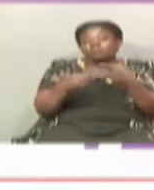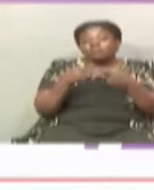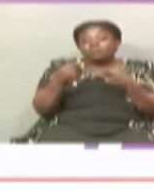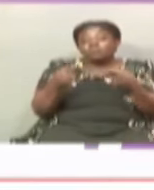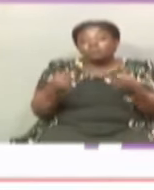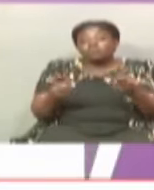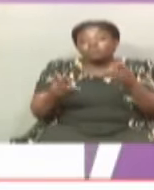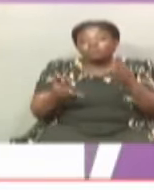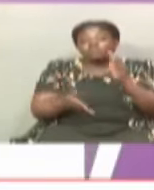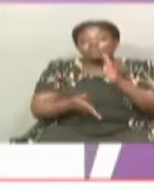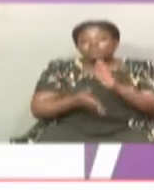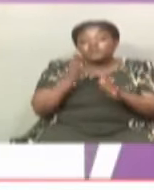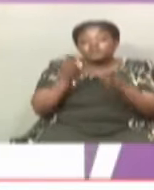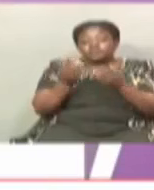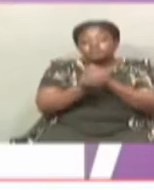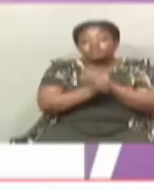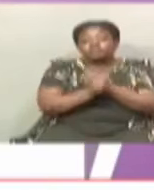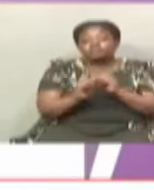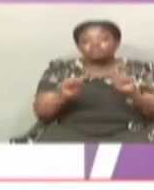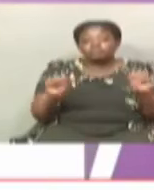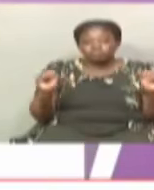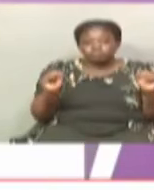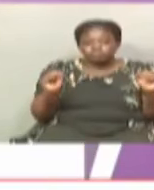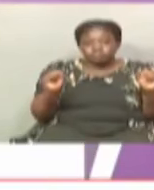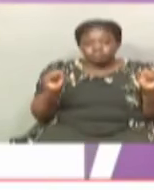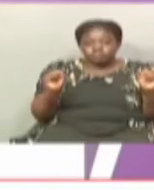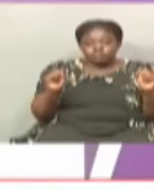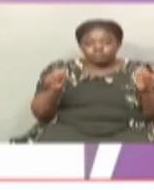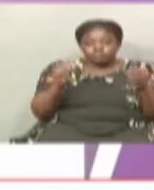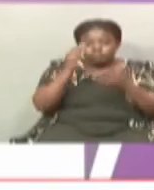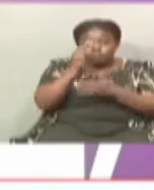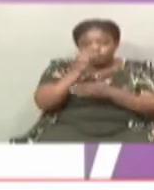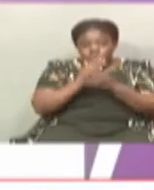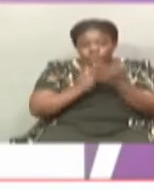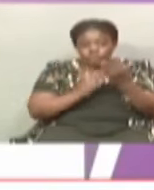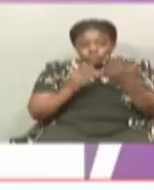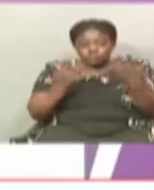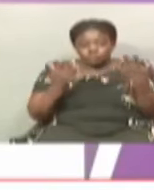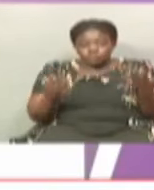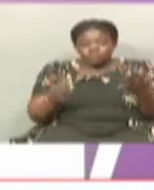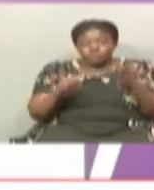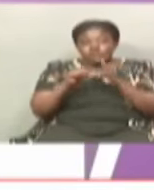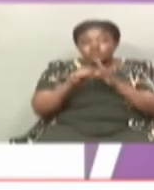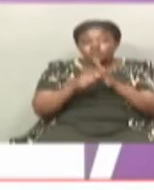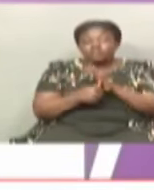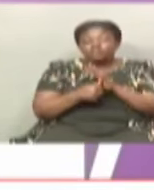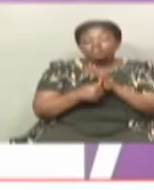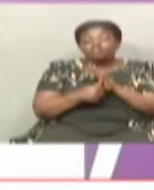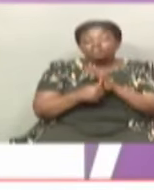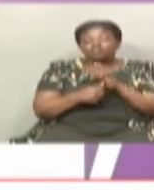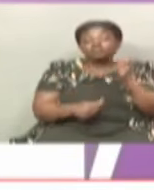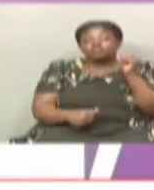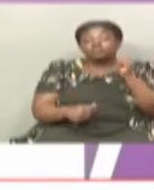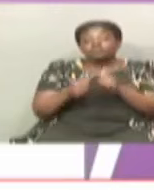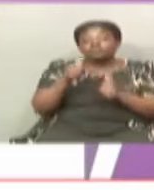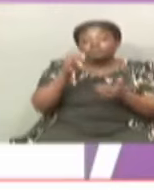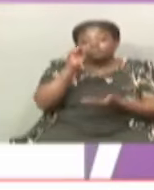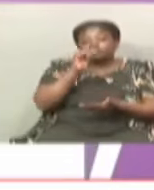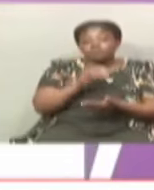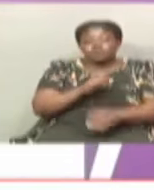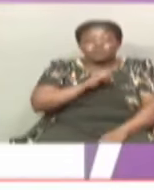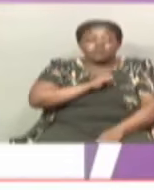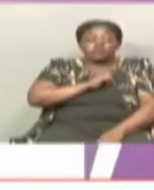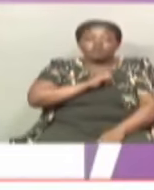to quickly release them. Some of these are the issues that lower the